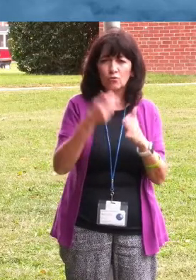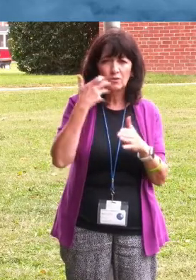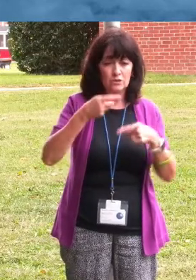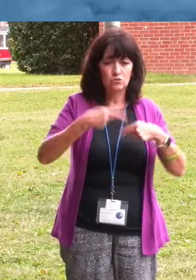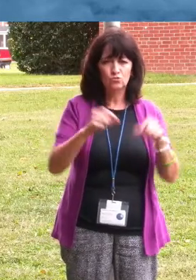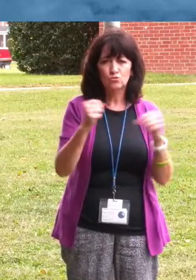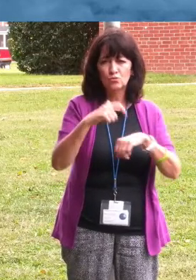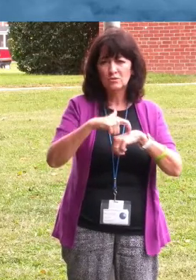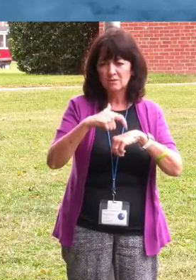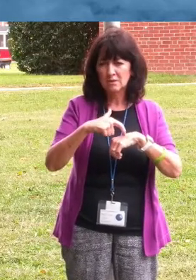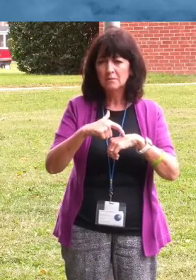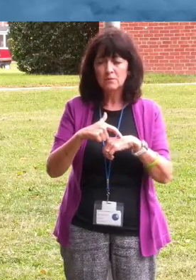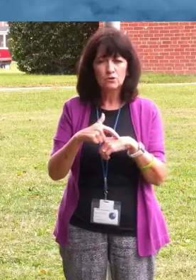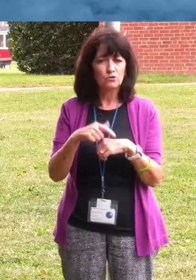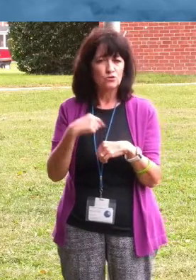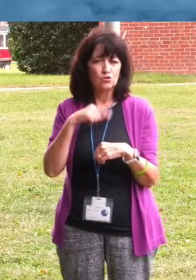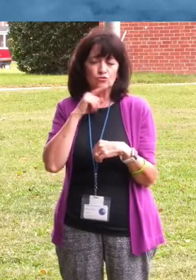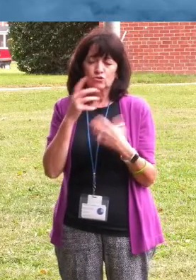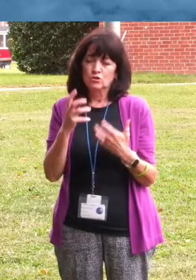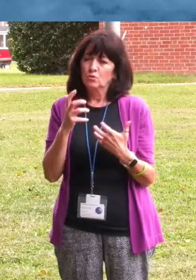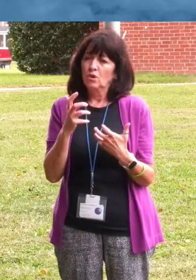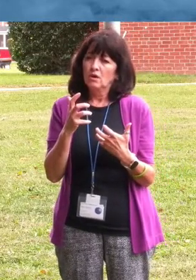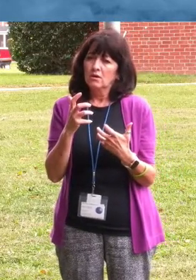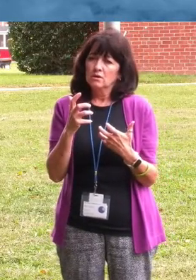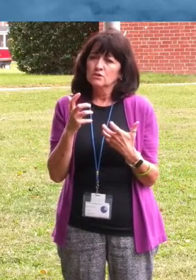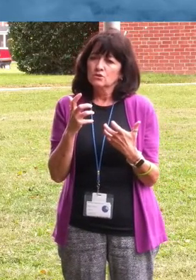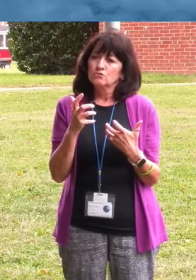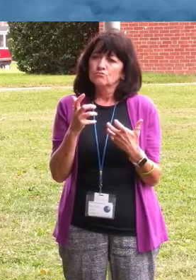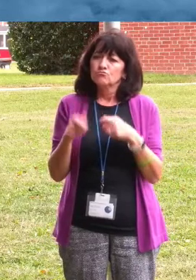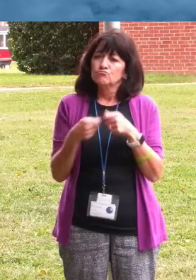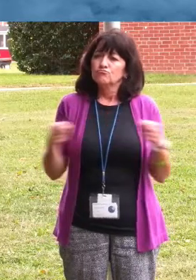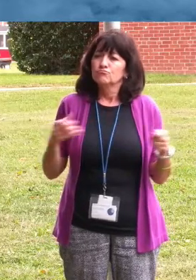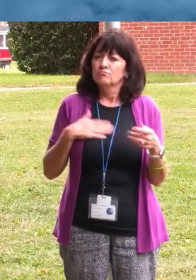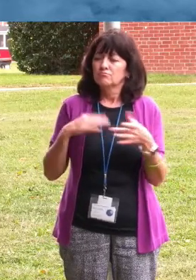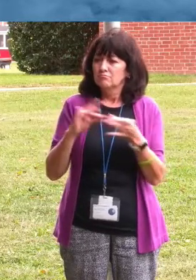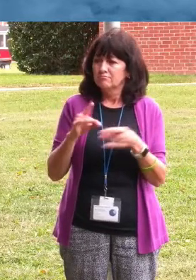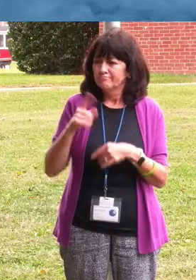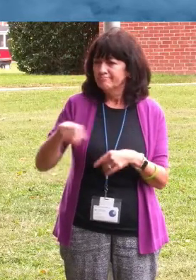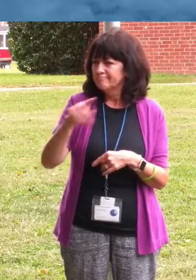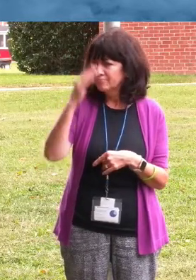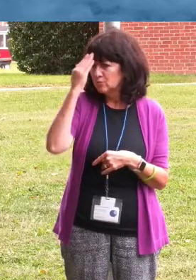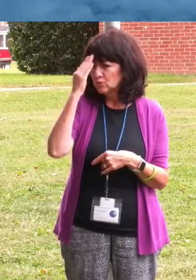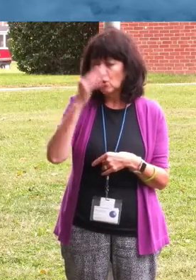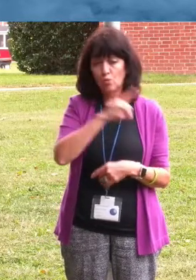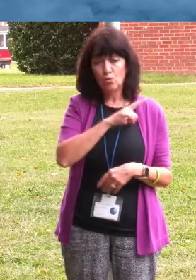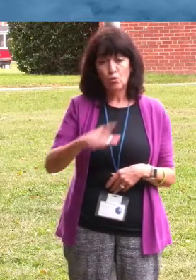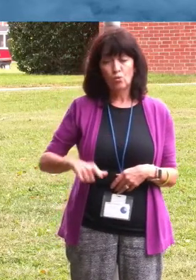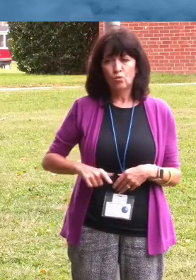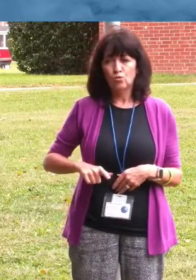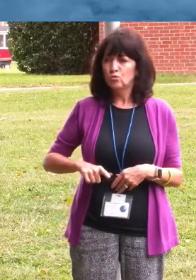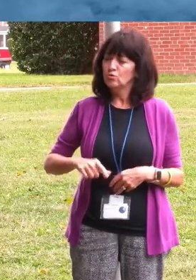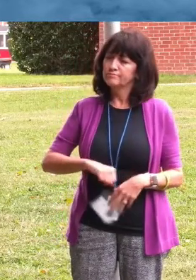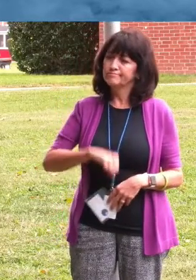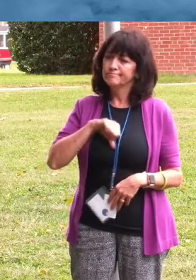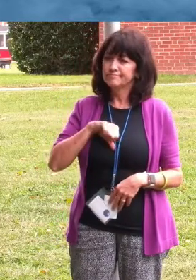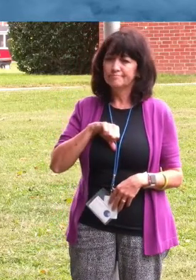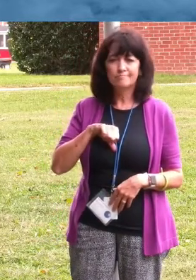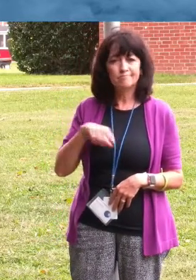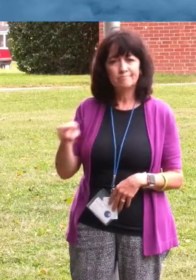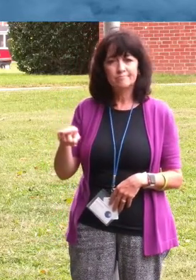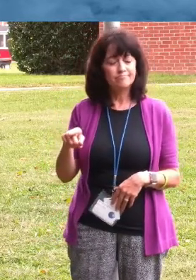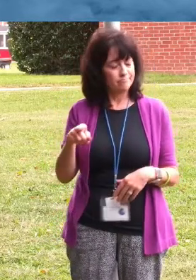in this facility and have for a lot of time. You know you're doing the Lord's work with that tremendous